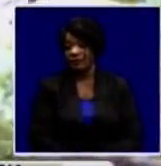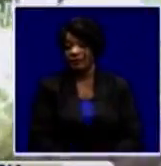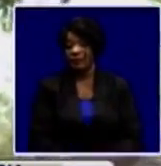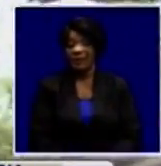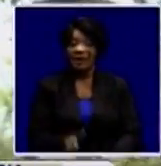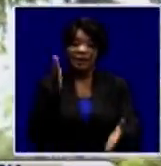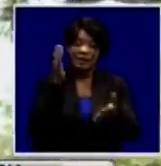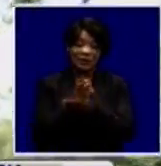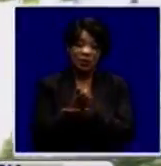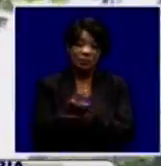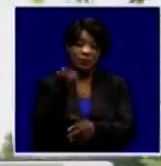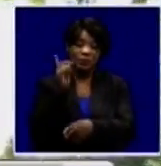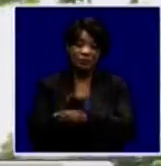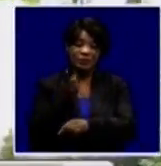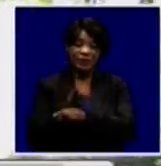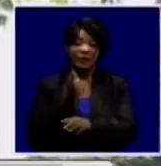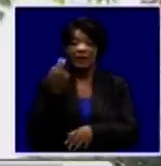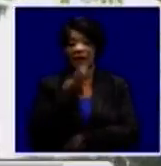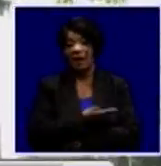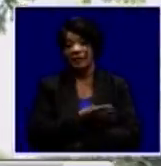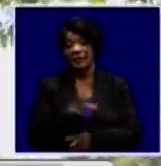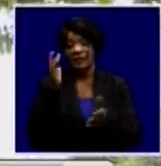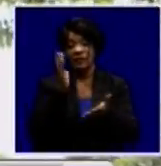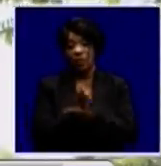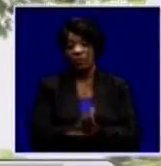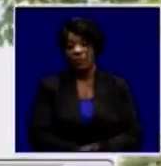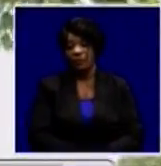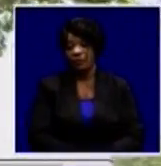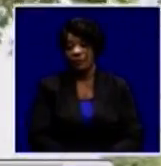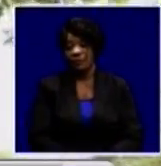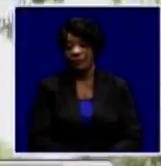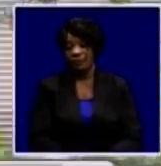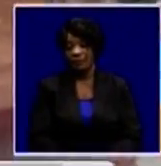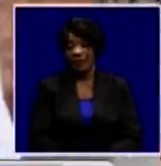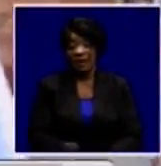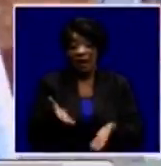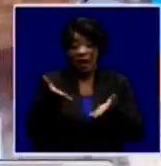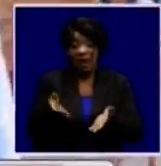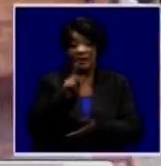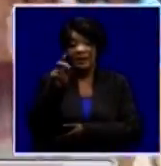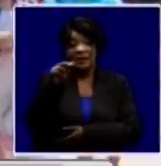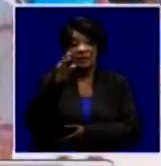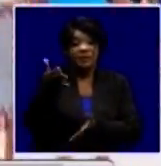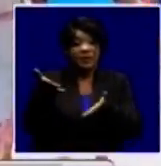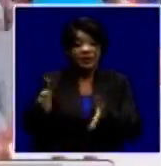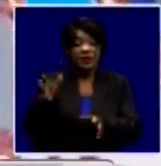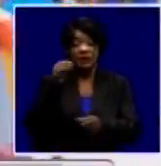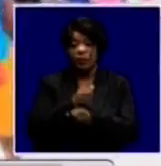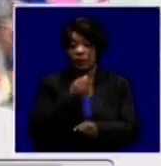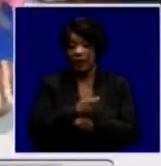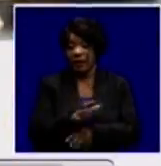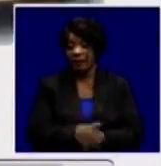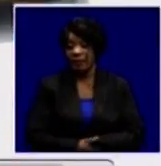threatening us. No, stop doing that. Stop threatening us. We are here to work. The supporters insulted and physically harassed